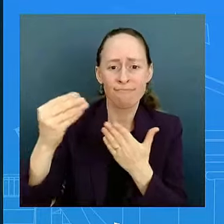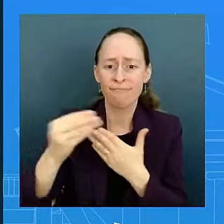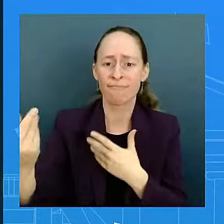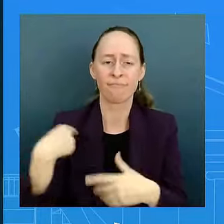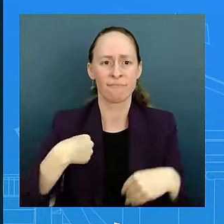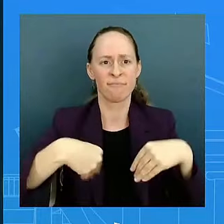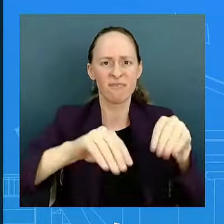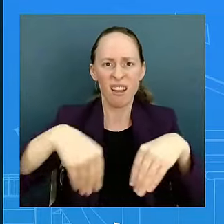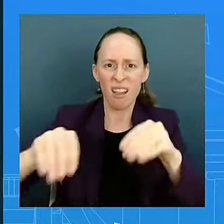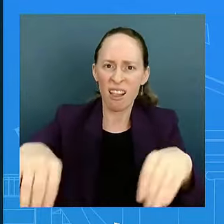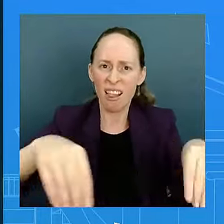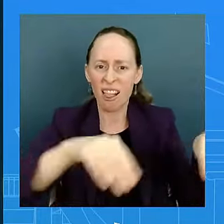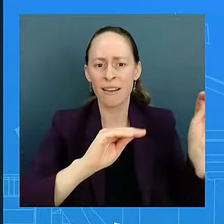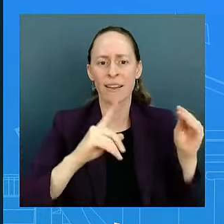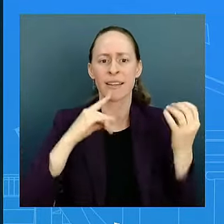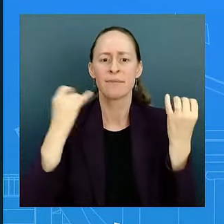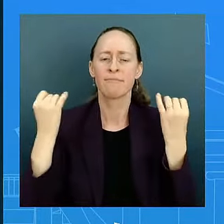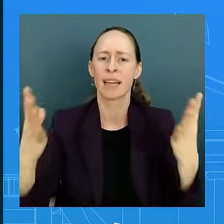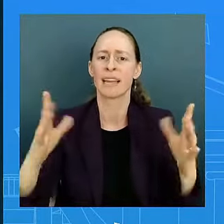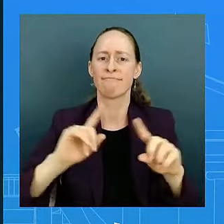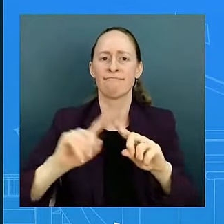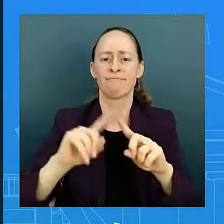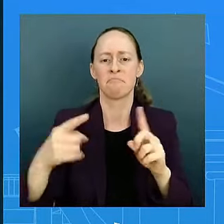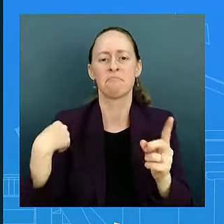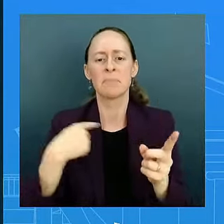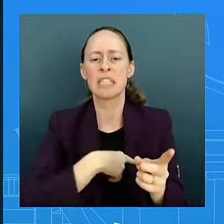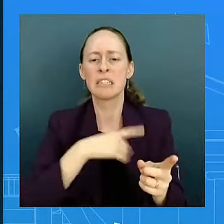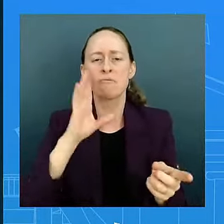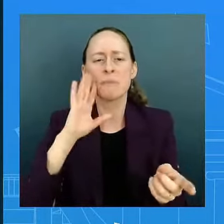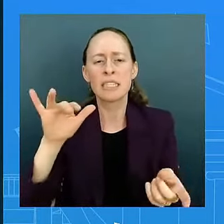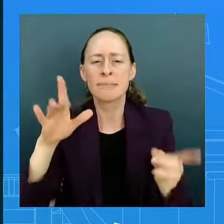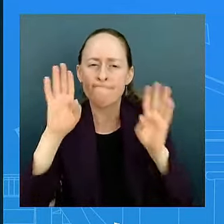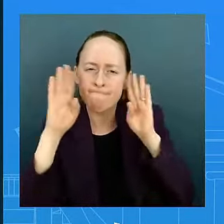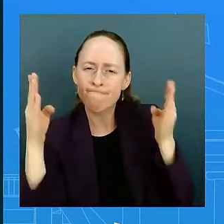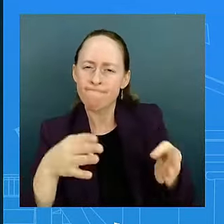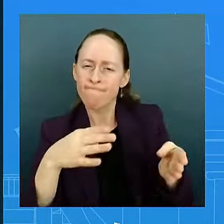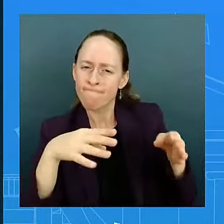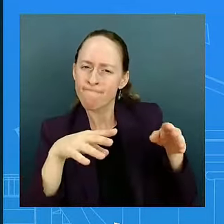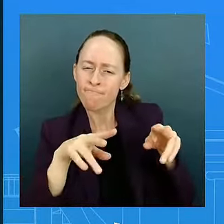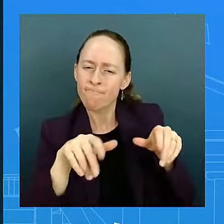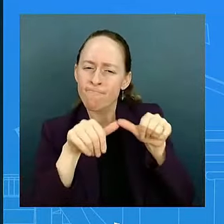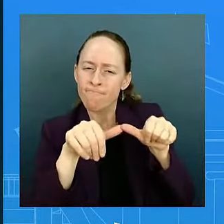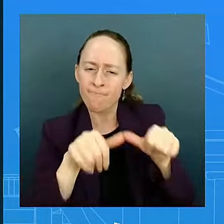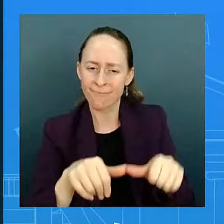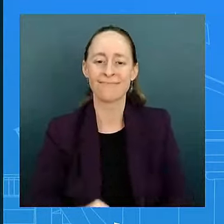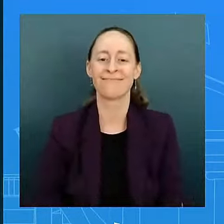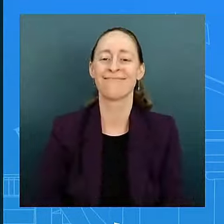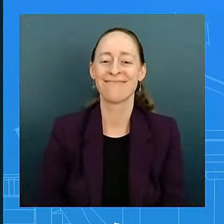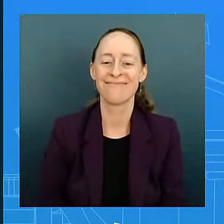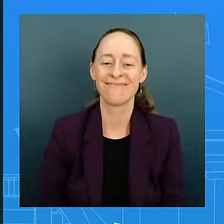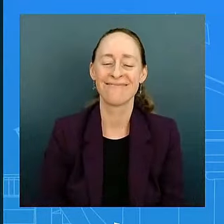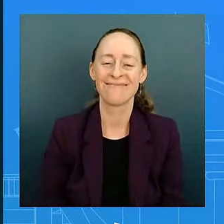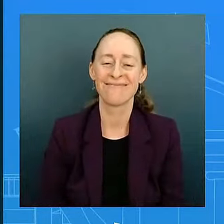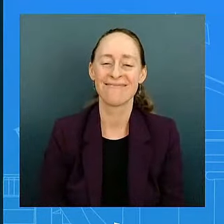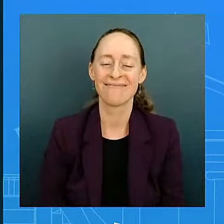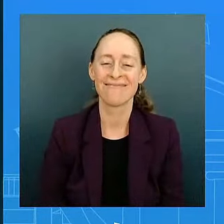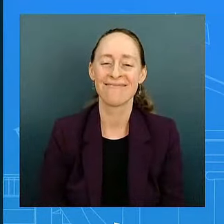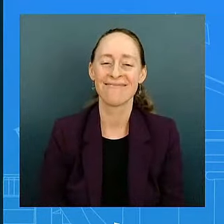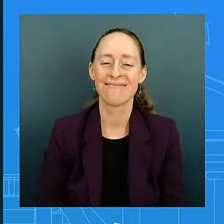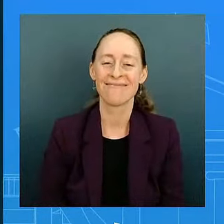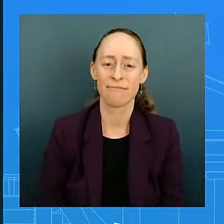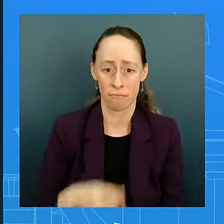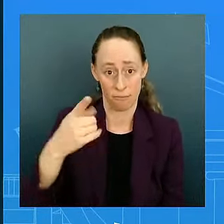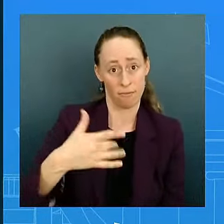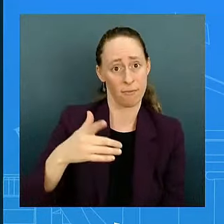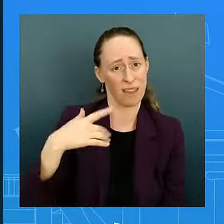happening. That's what the economic team is going to continue to do. Again, we believe the economy remains resilient. There's data that proves that, whether